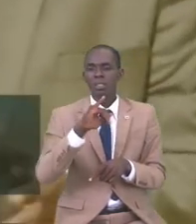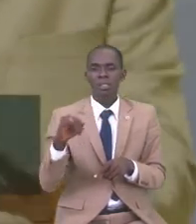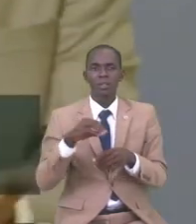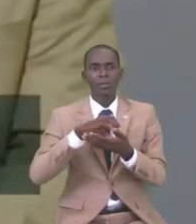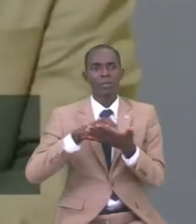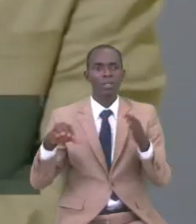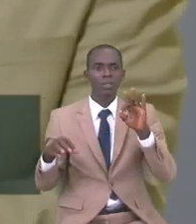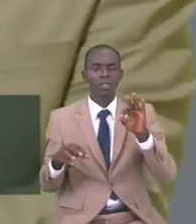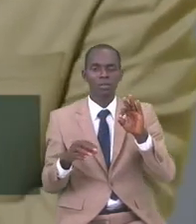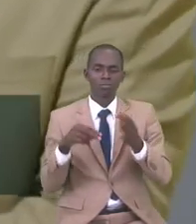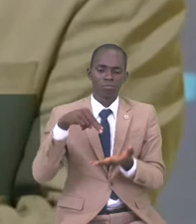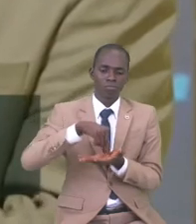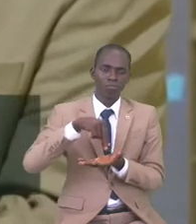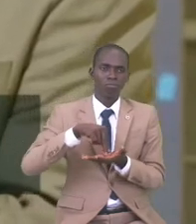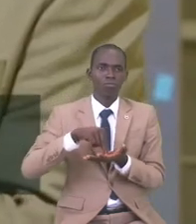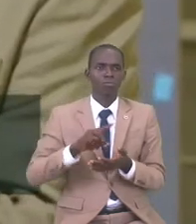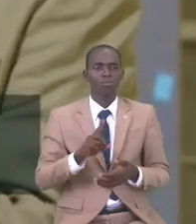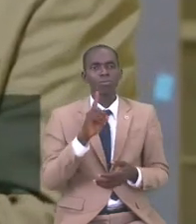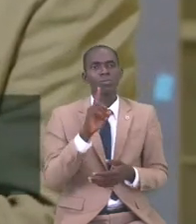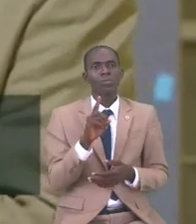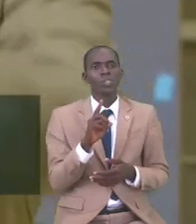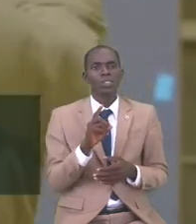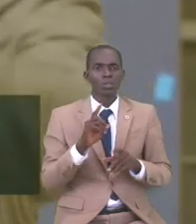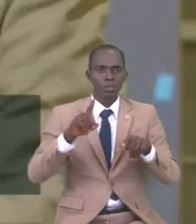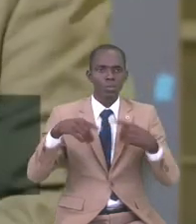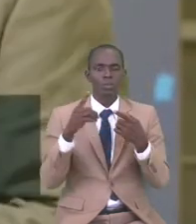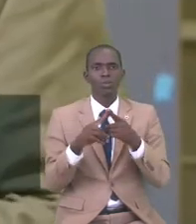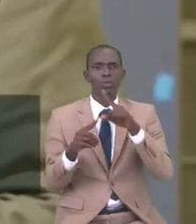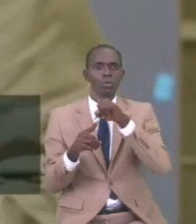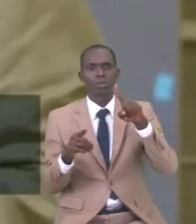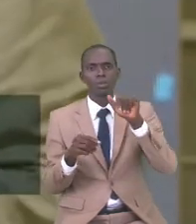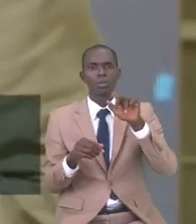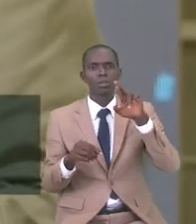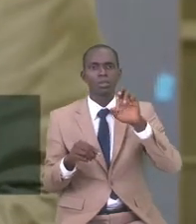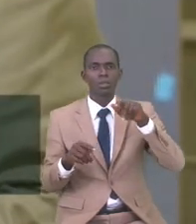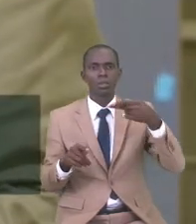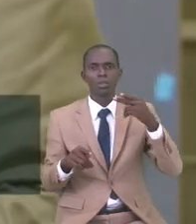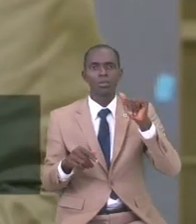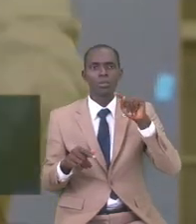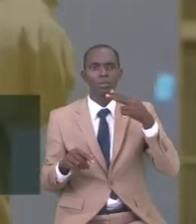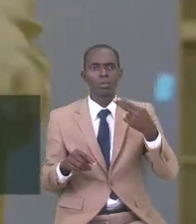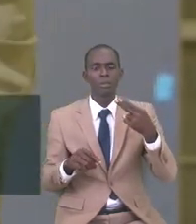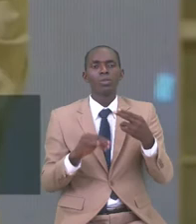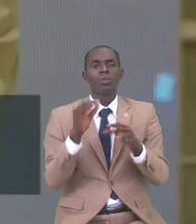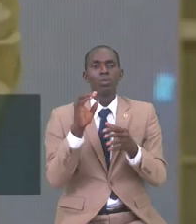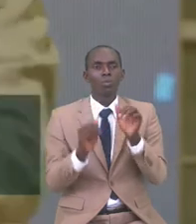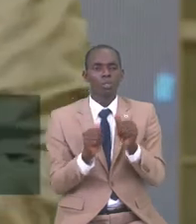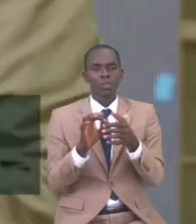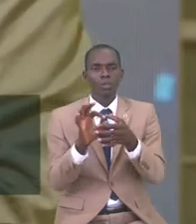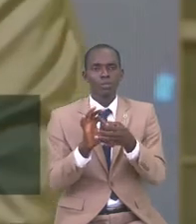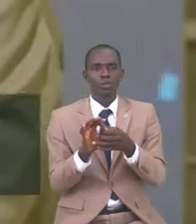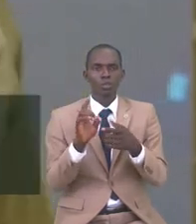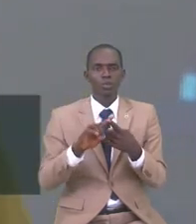Arise, get thee to Zarephath, which belongeth to Zidon, and